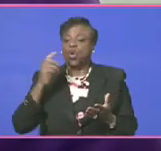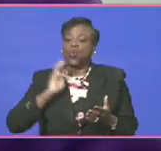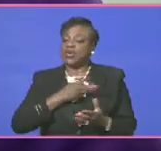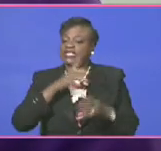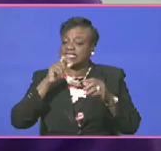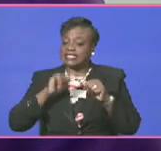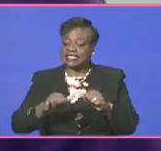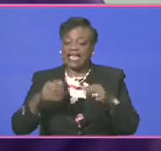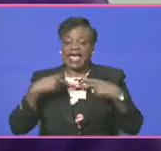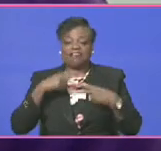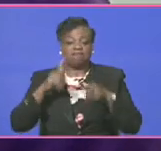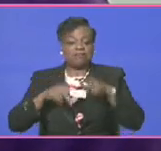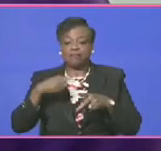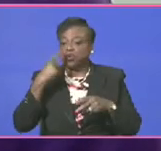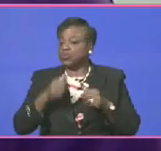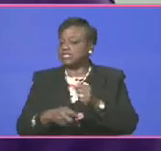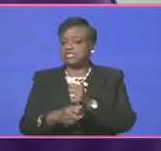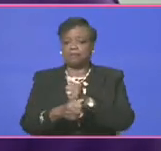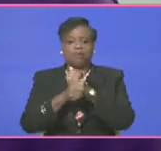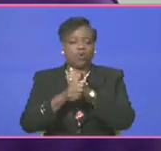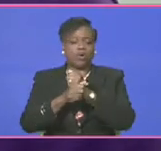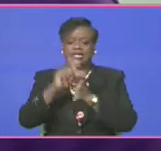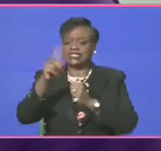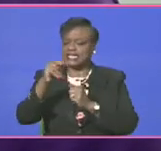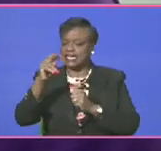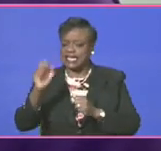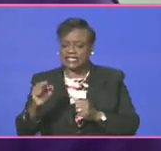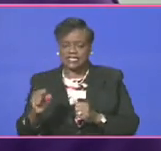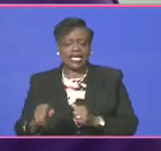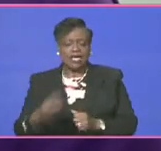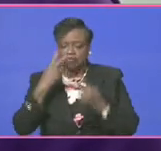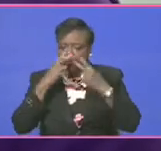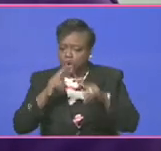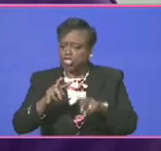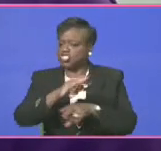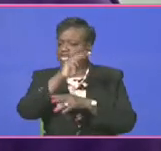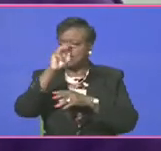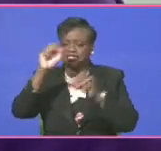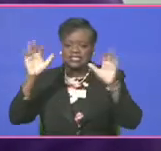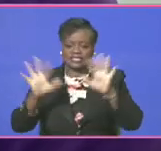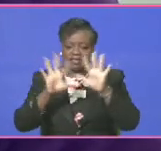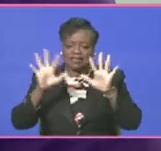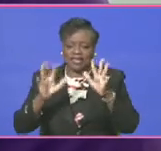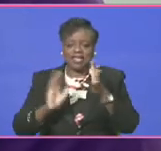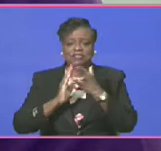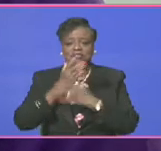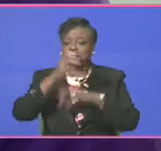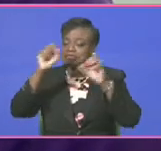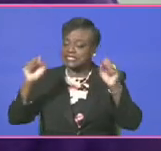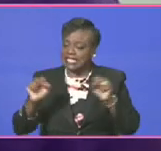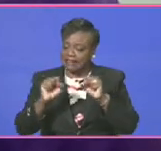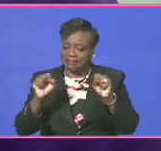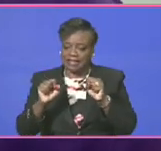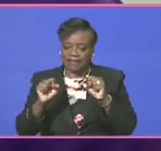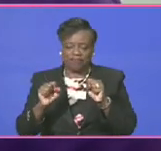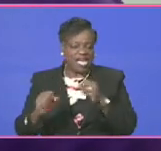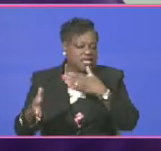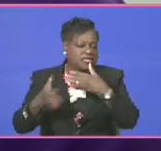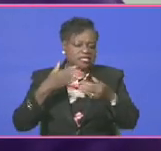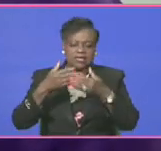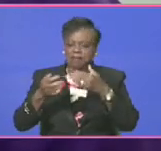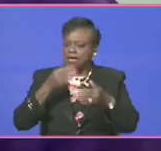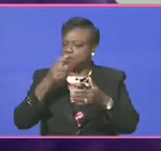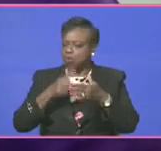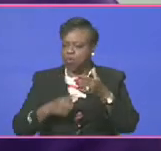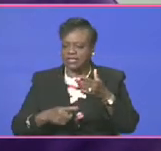people who really support ZNS. They tune into us Monday through Sunday through Saturday, no matter what. They've